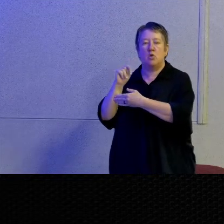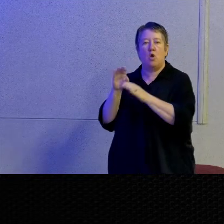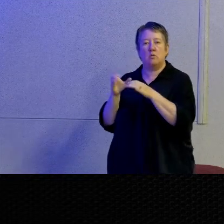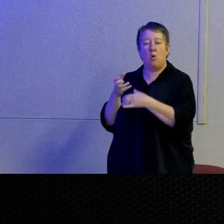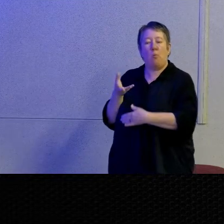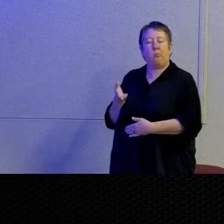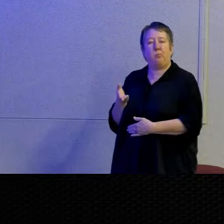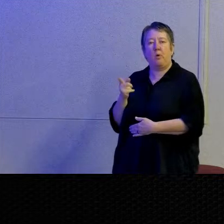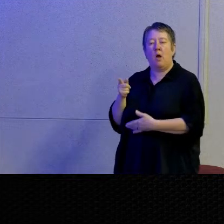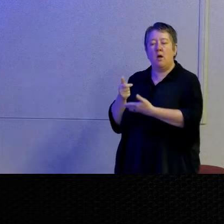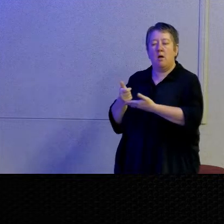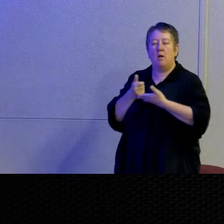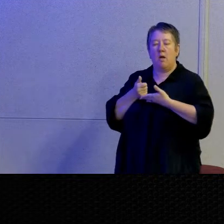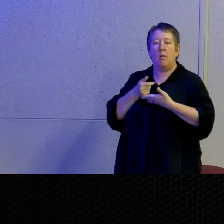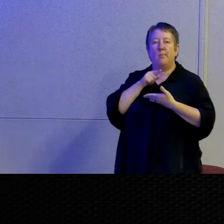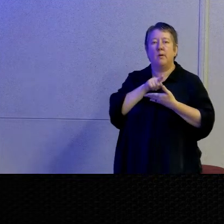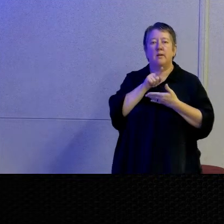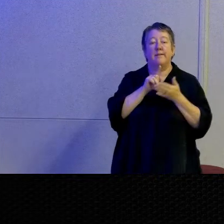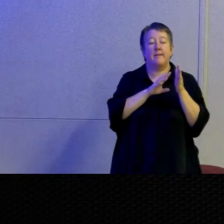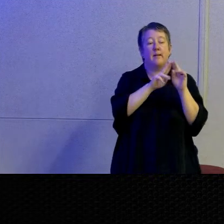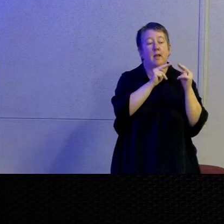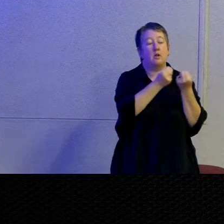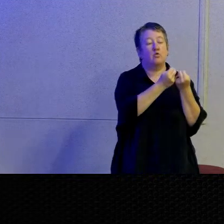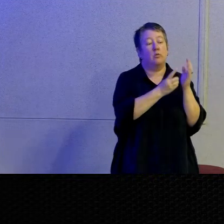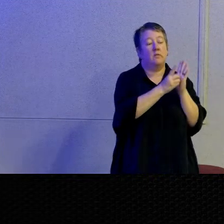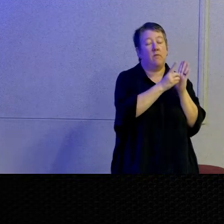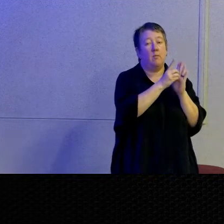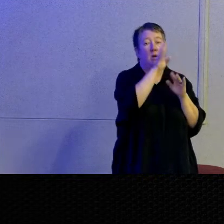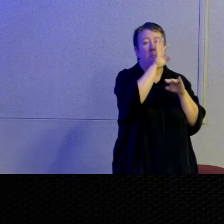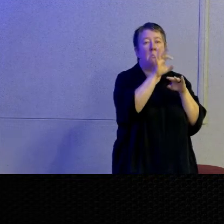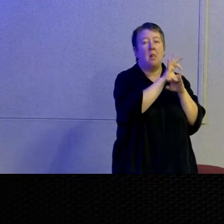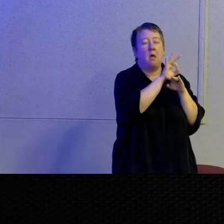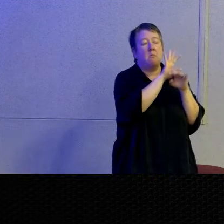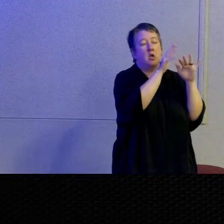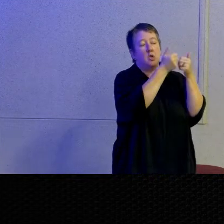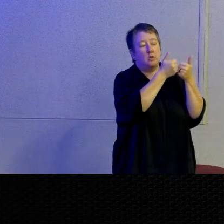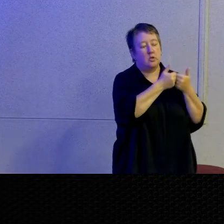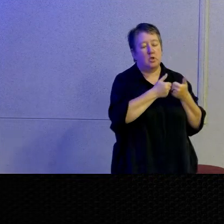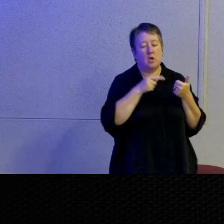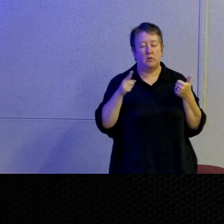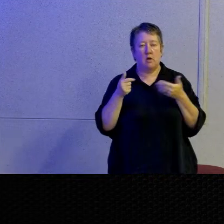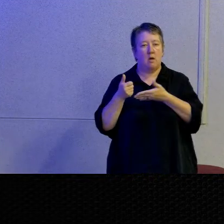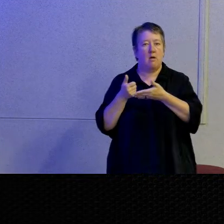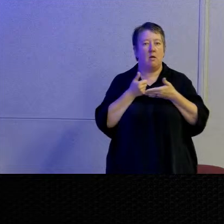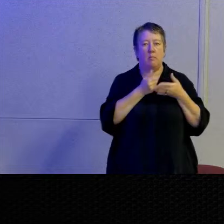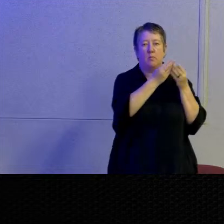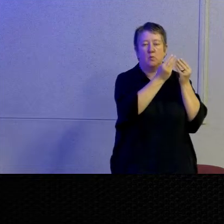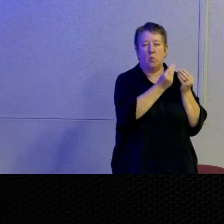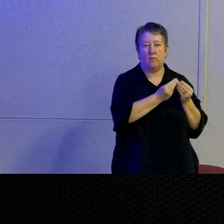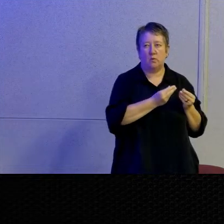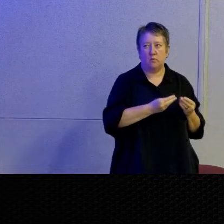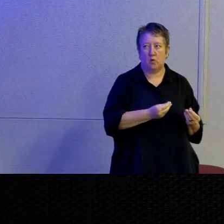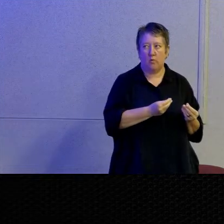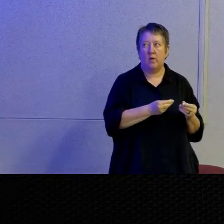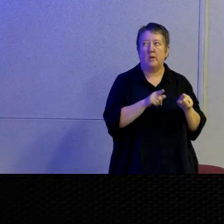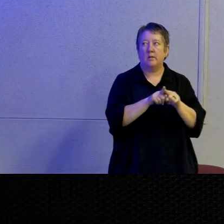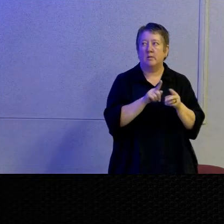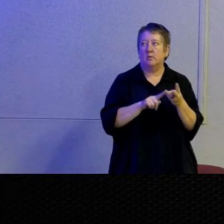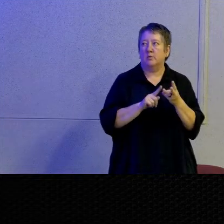to address in the National Developmental Plan. And then, of course, recently, the Decadal Plan